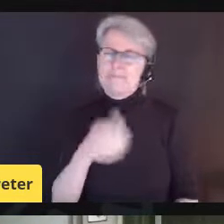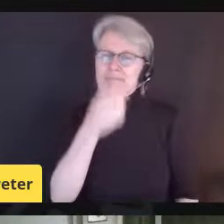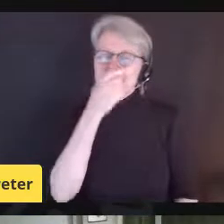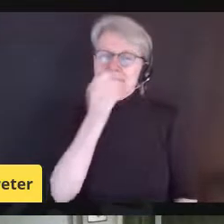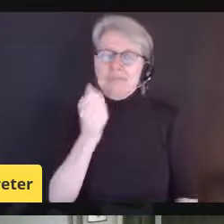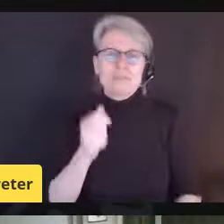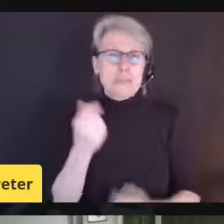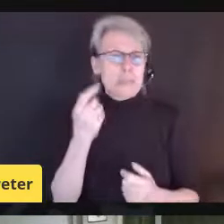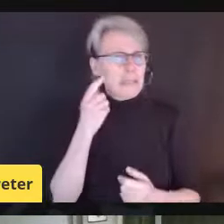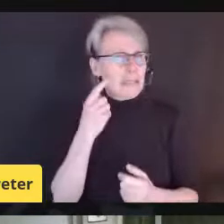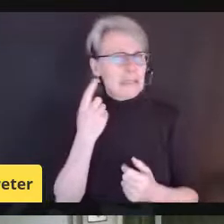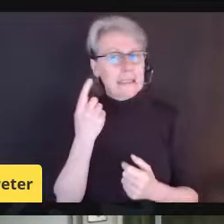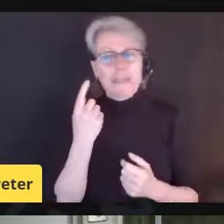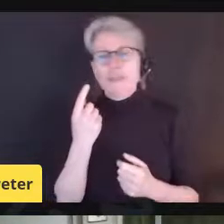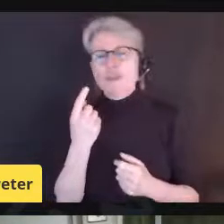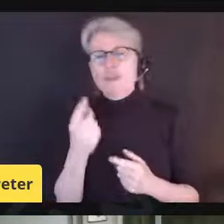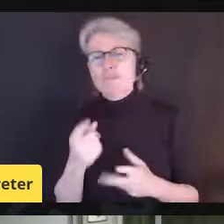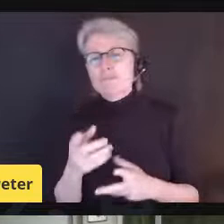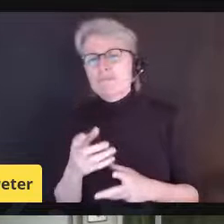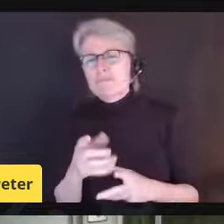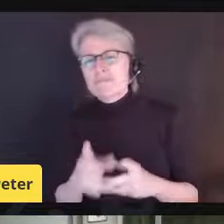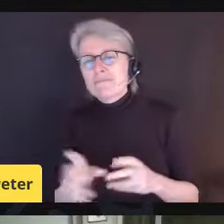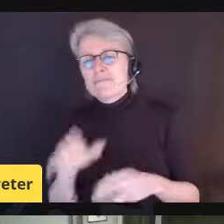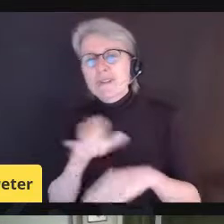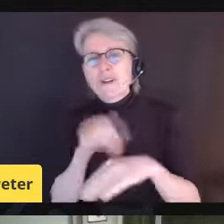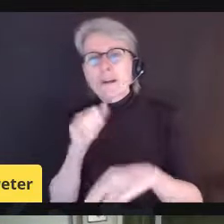maggot researcher on the program, but